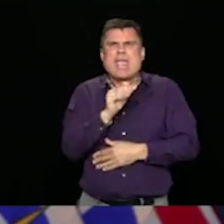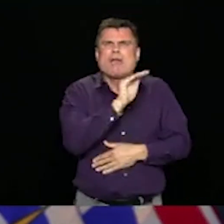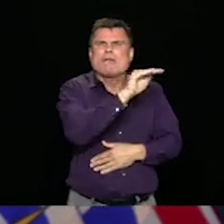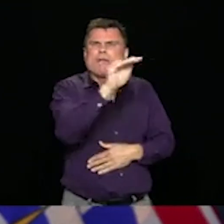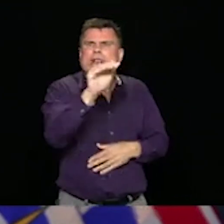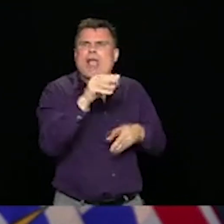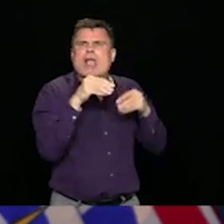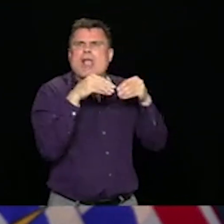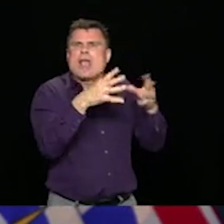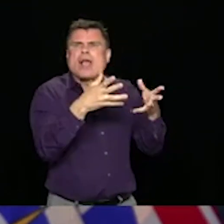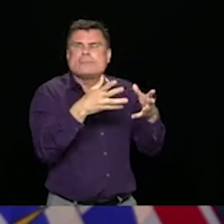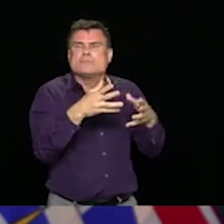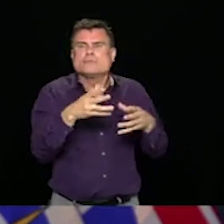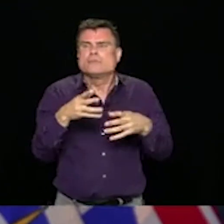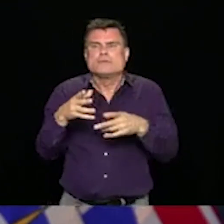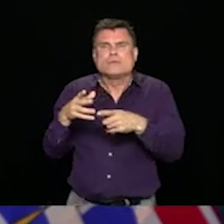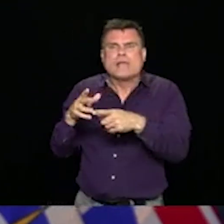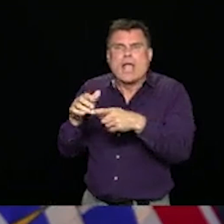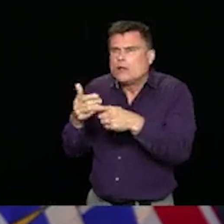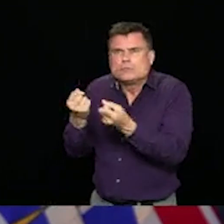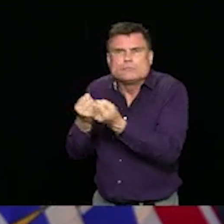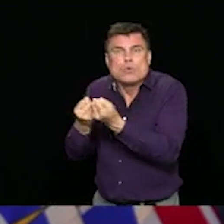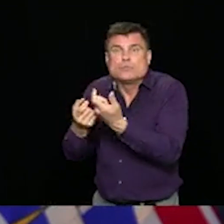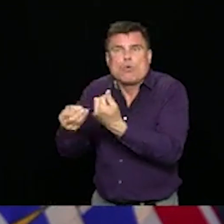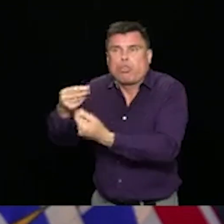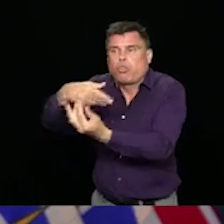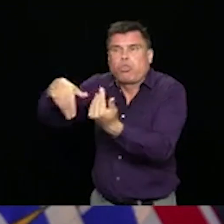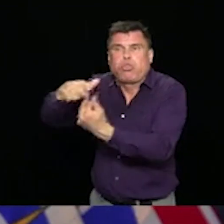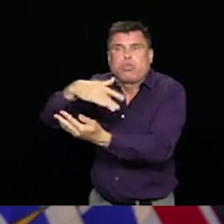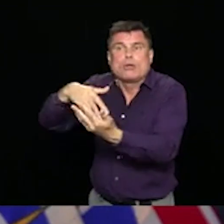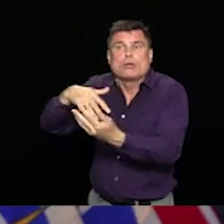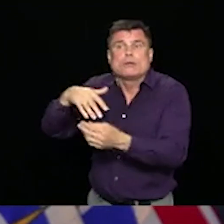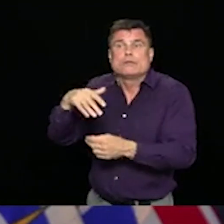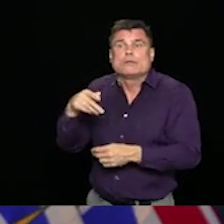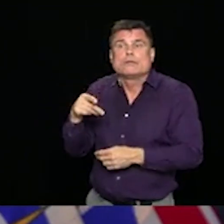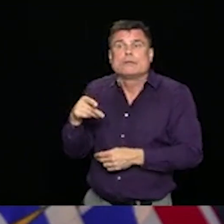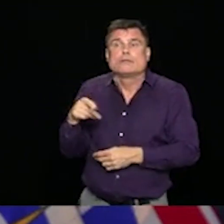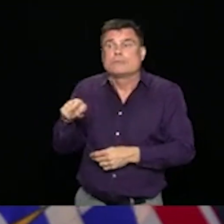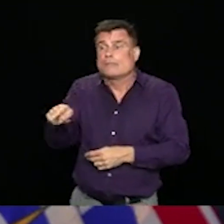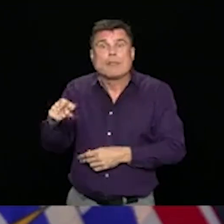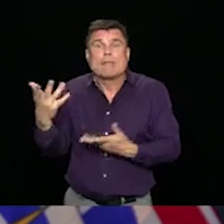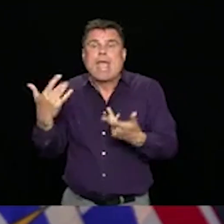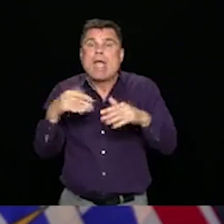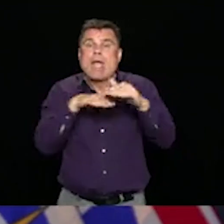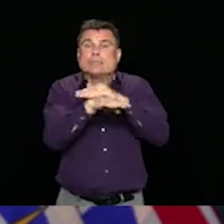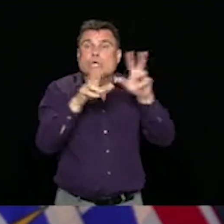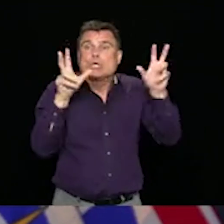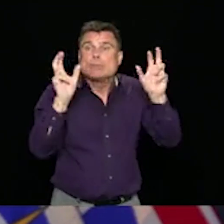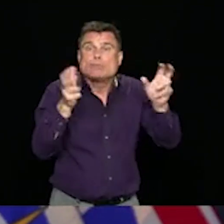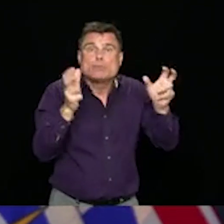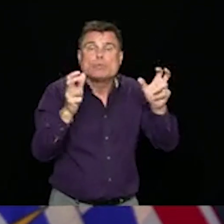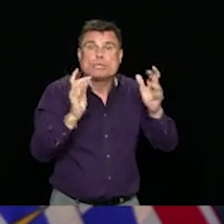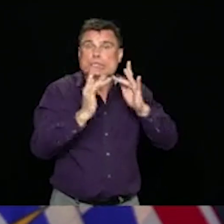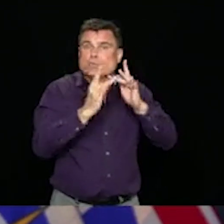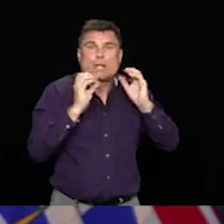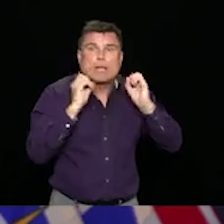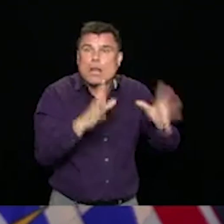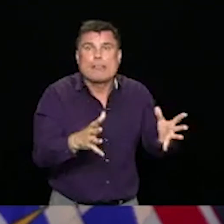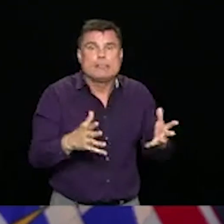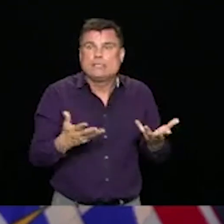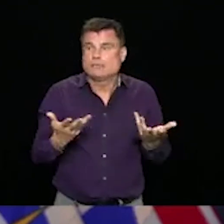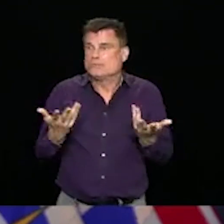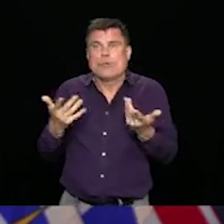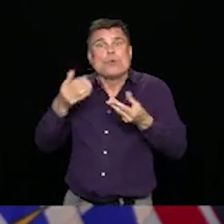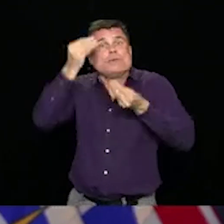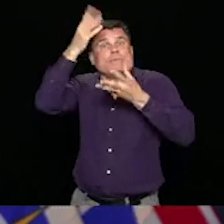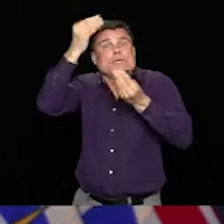way? That's been a challenge for many people, particularly if they don't have access to the internet even, for example. And a number